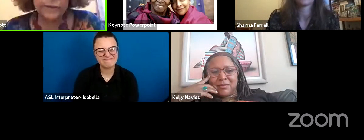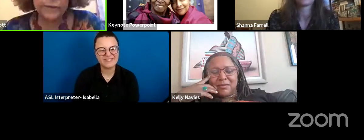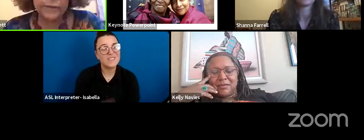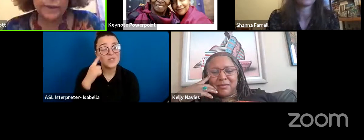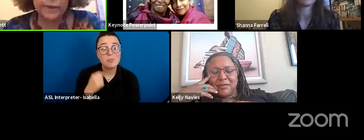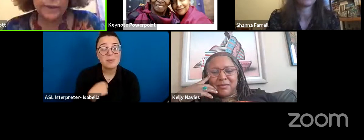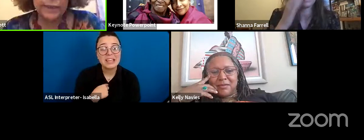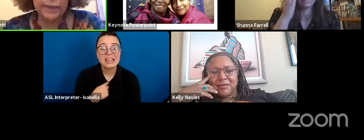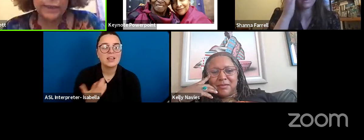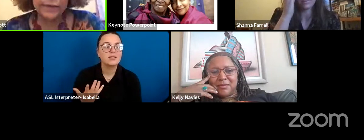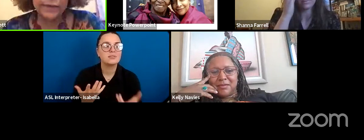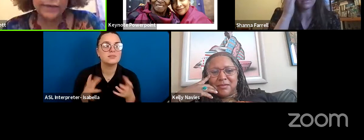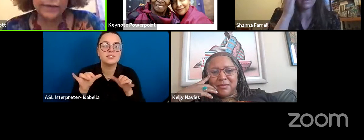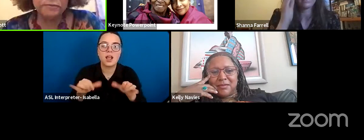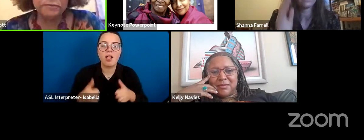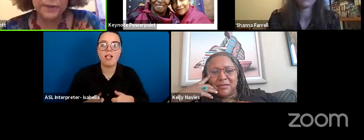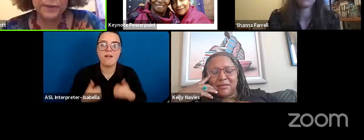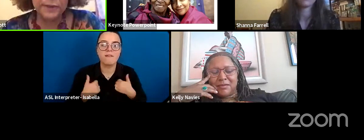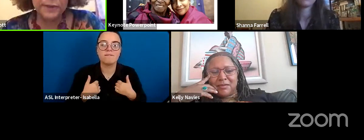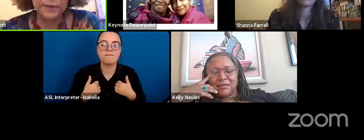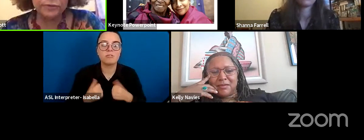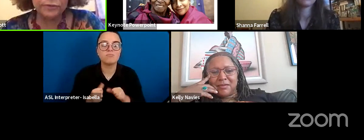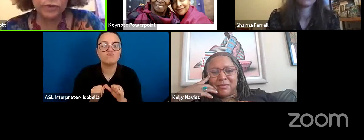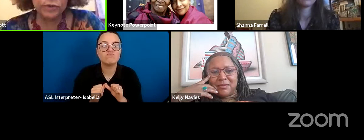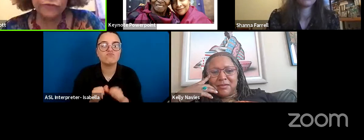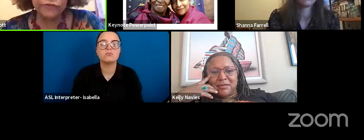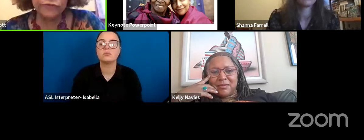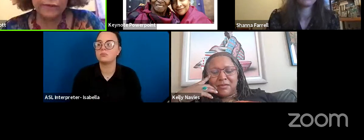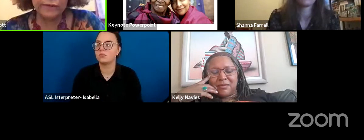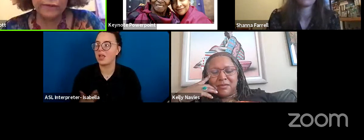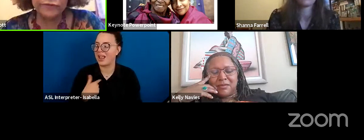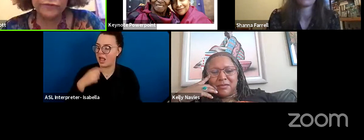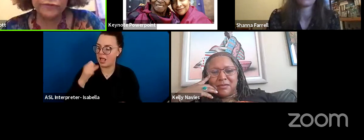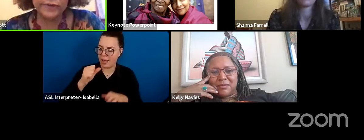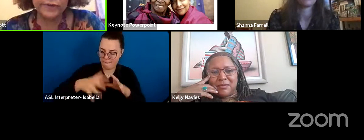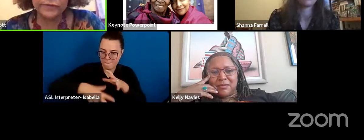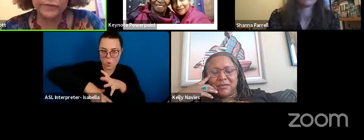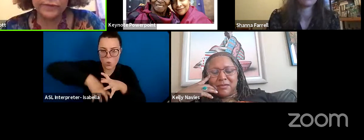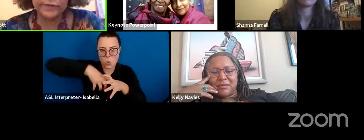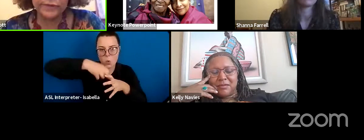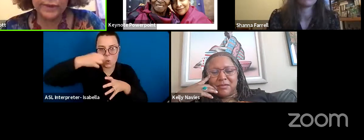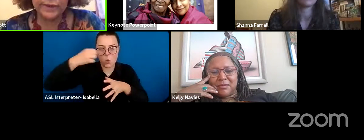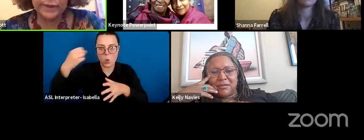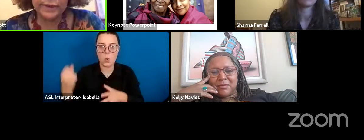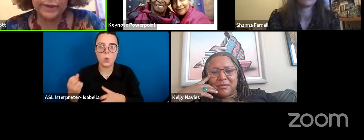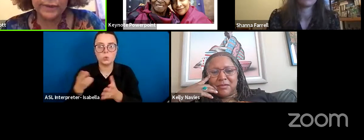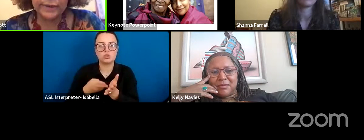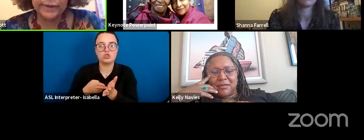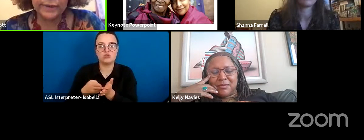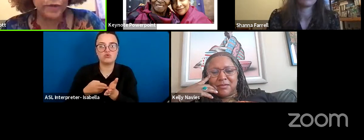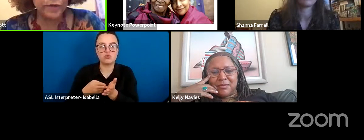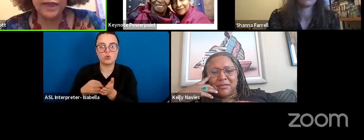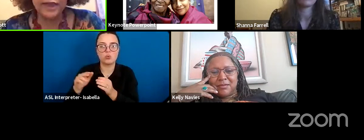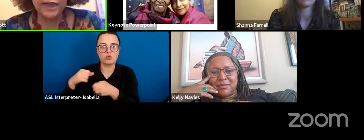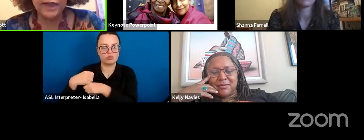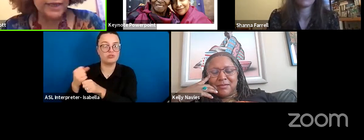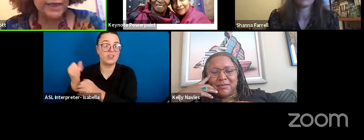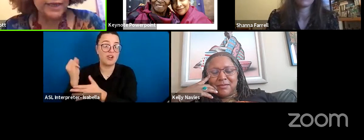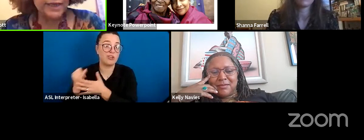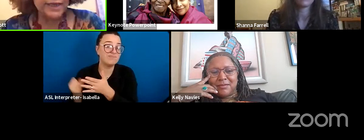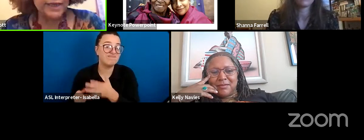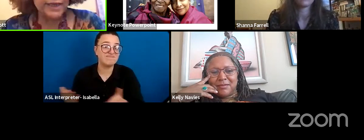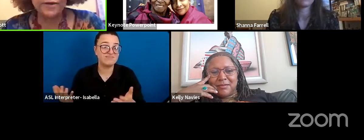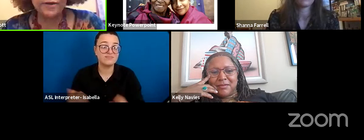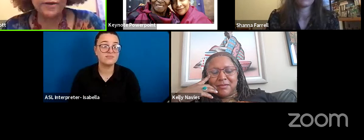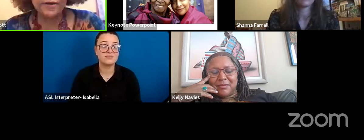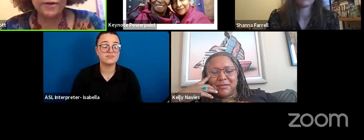alive. And it's for me being able to pull the truth out of these materials. That's once again,